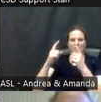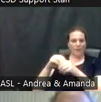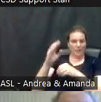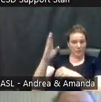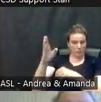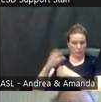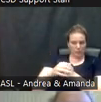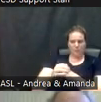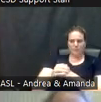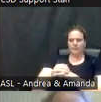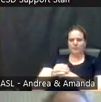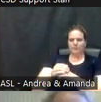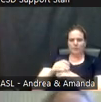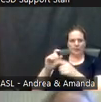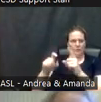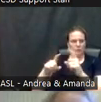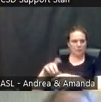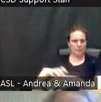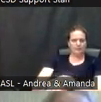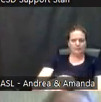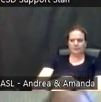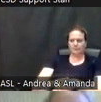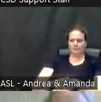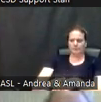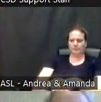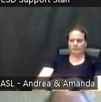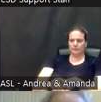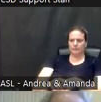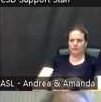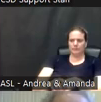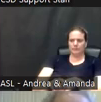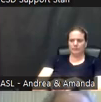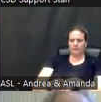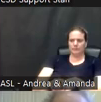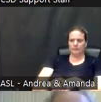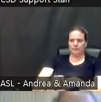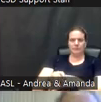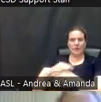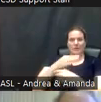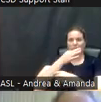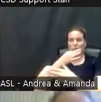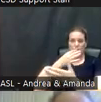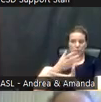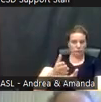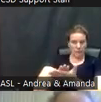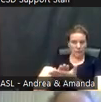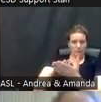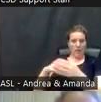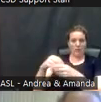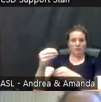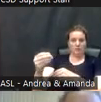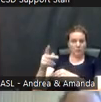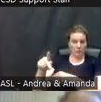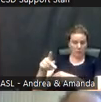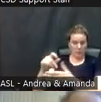future of each questions. Are there experts or academics within or outside Portland that